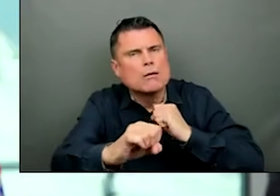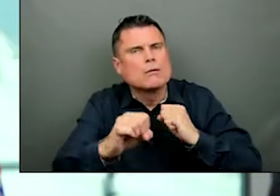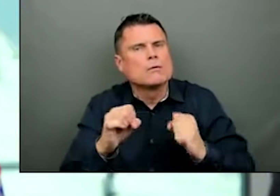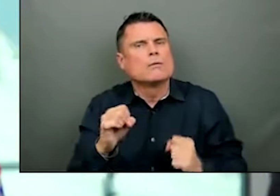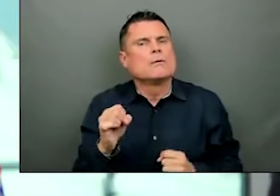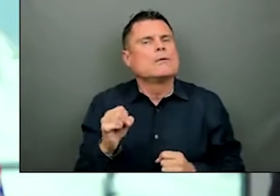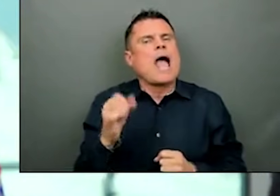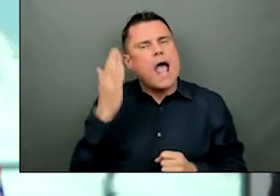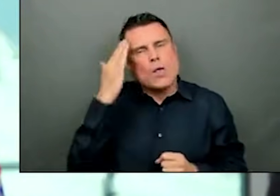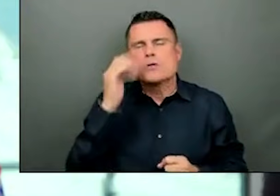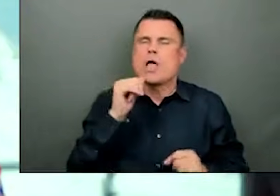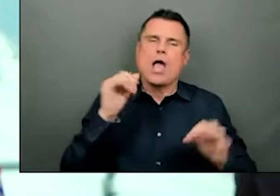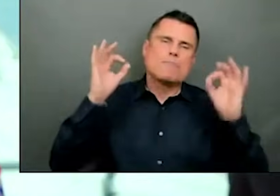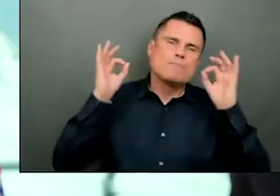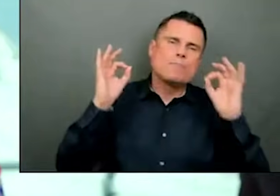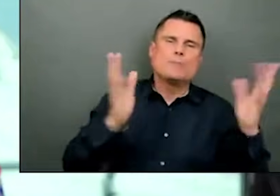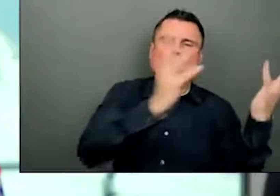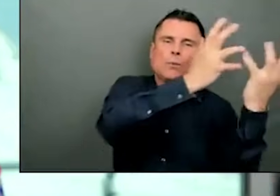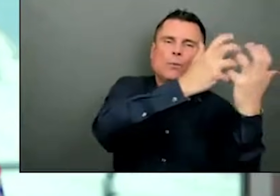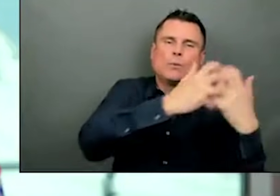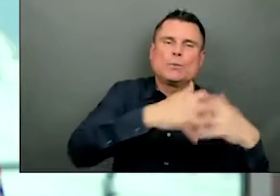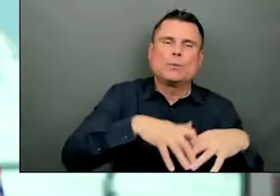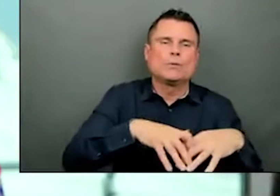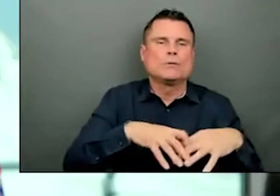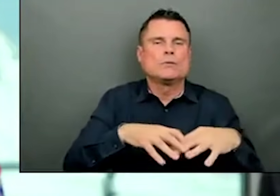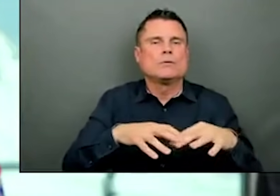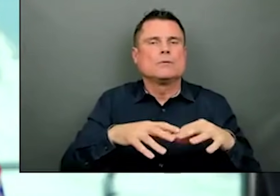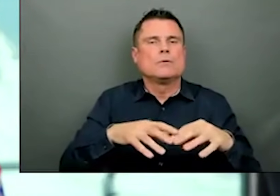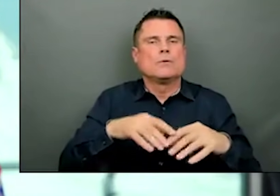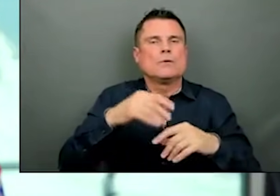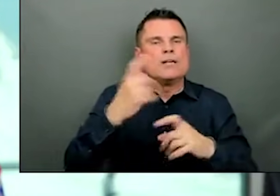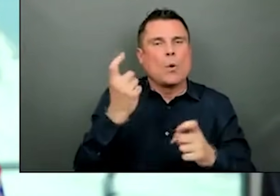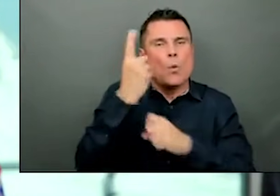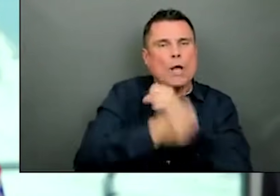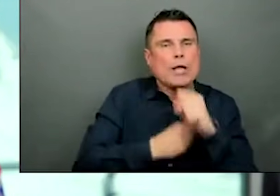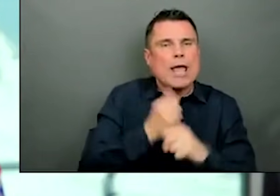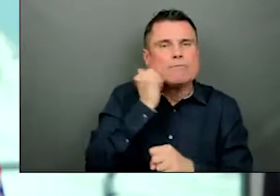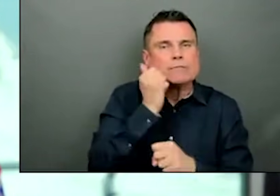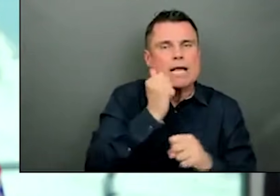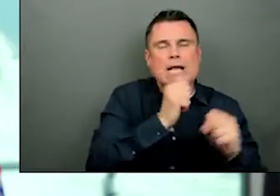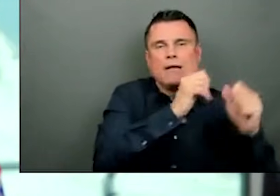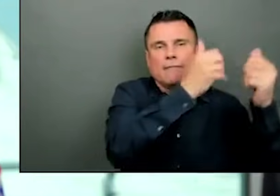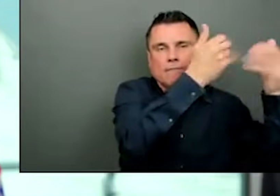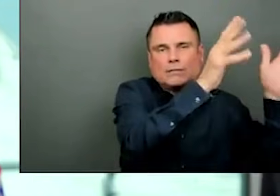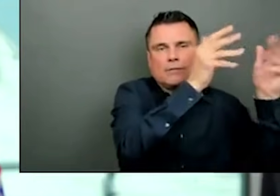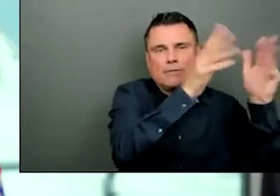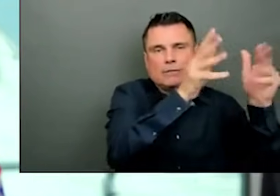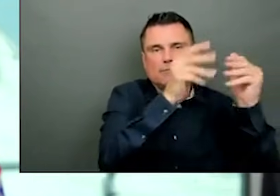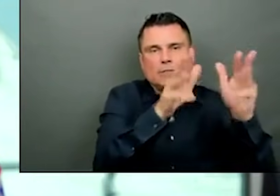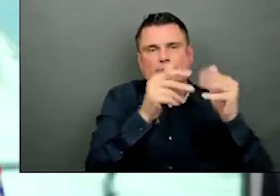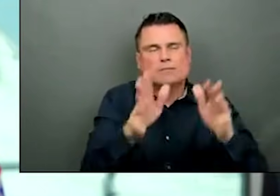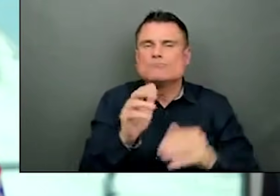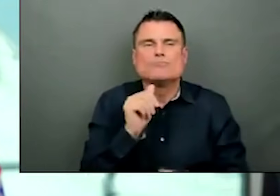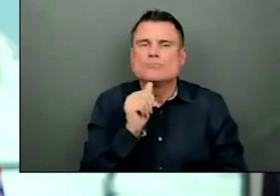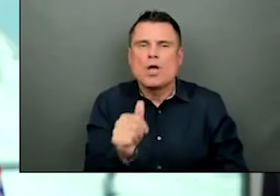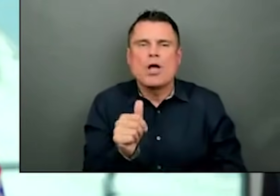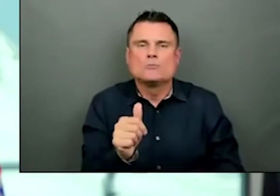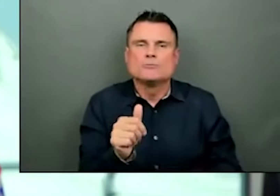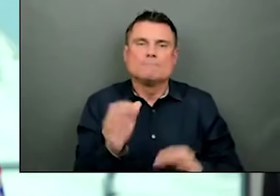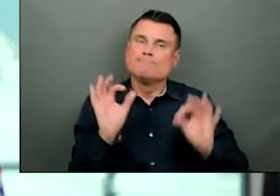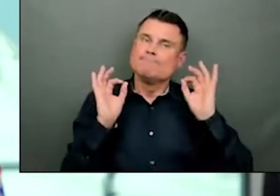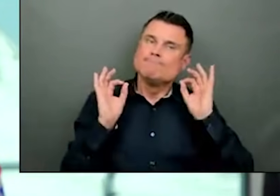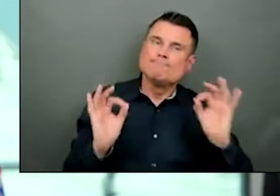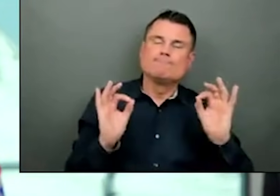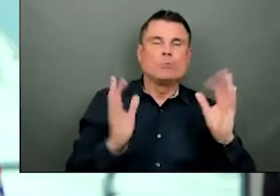the rationale or why we had a small amount of the AstraZeneca, it was after we had seen the safety